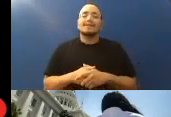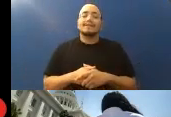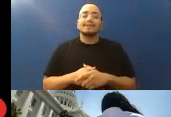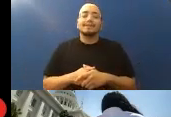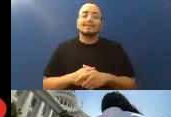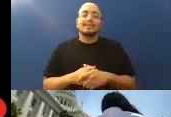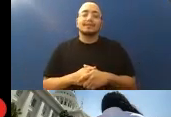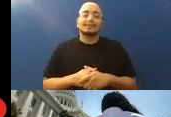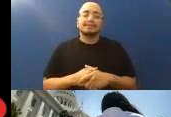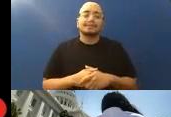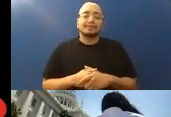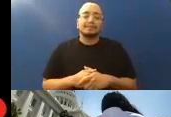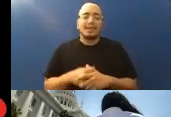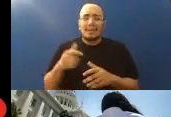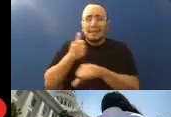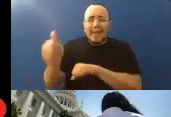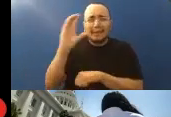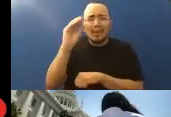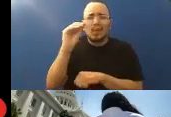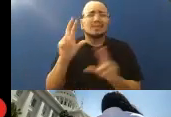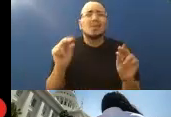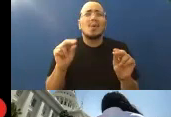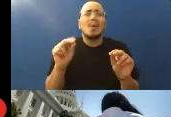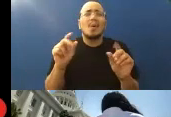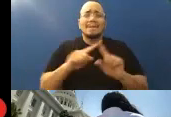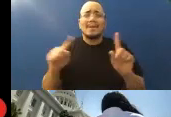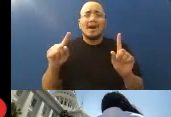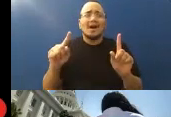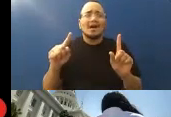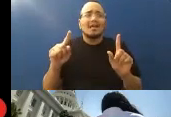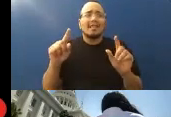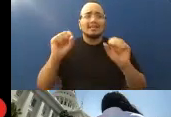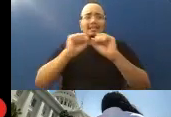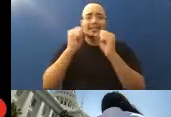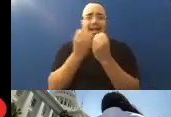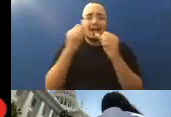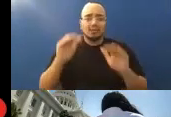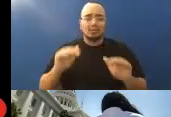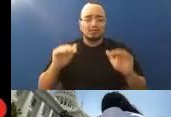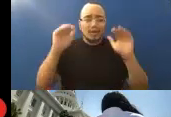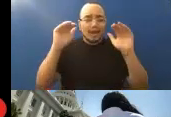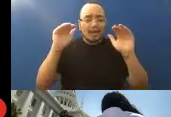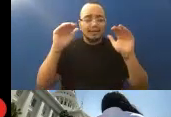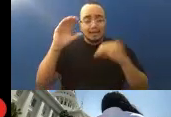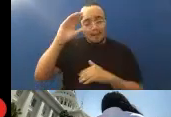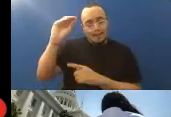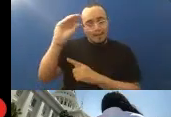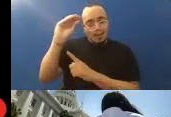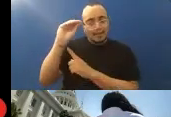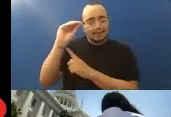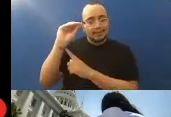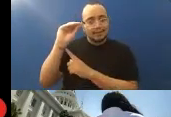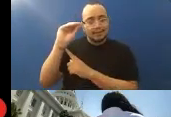and it's not the boys' fault either, because we are also raised in a world where boys are taught at a young age that they are allowed, that